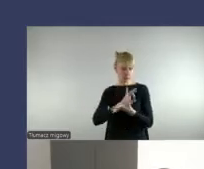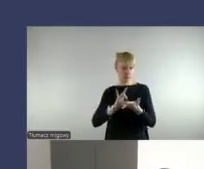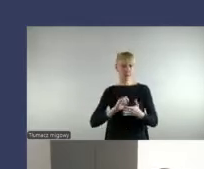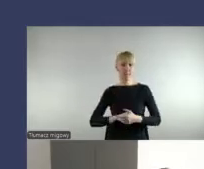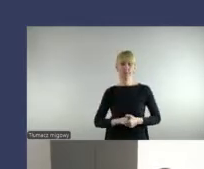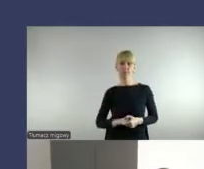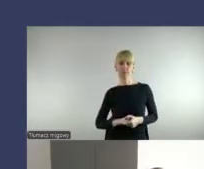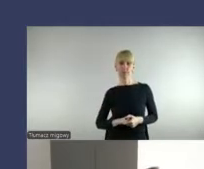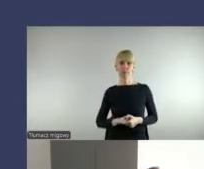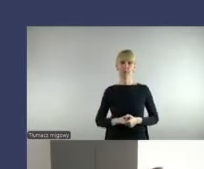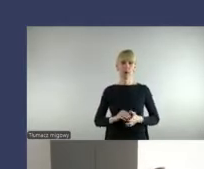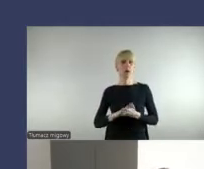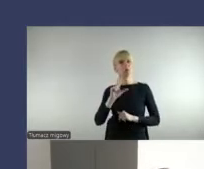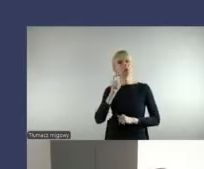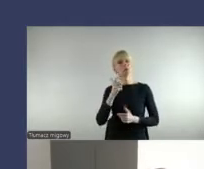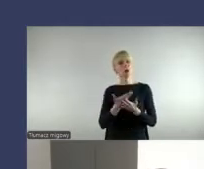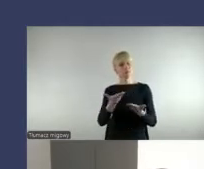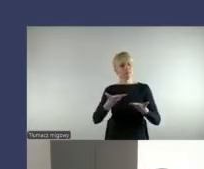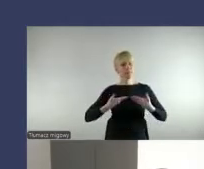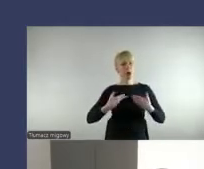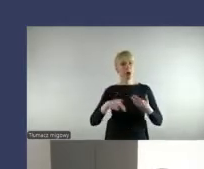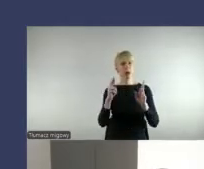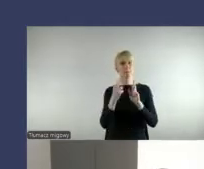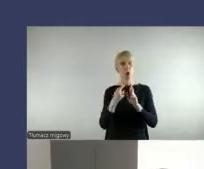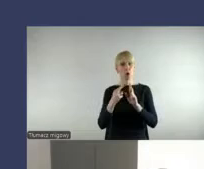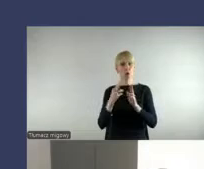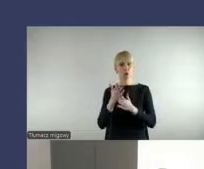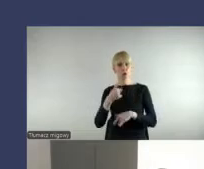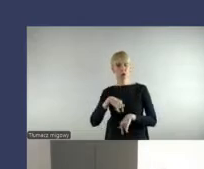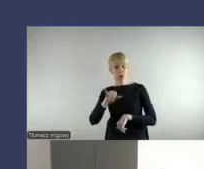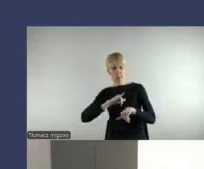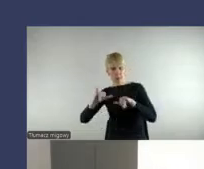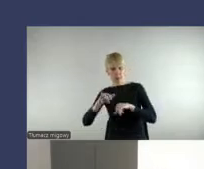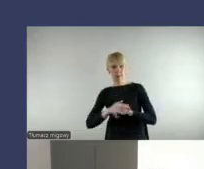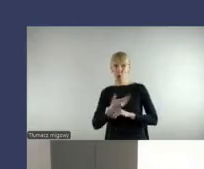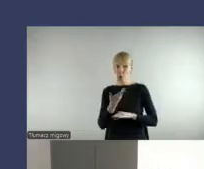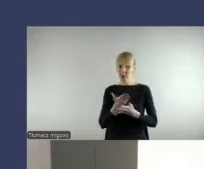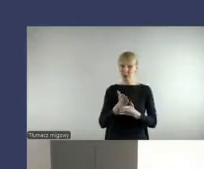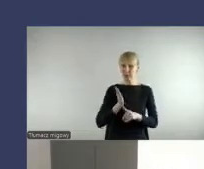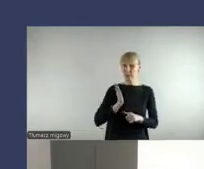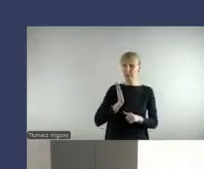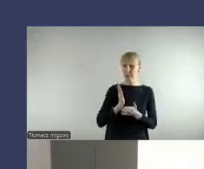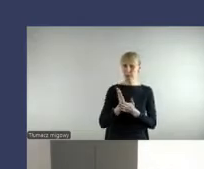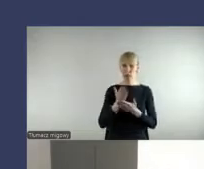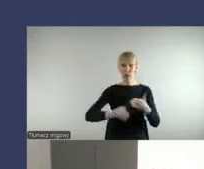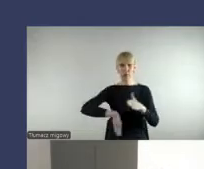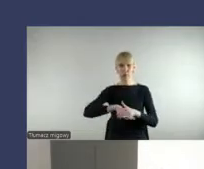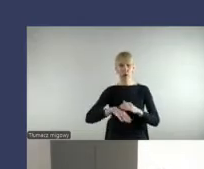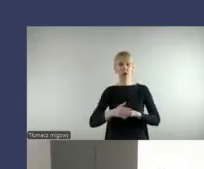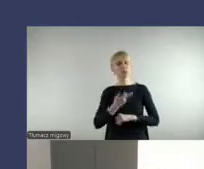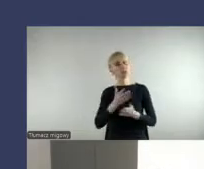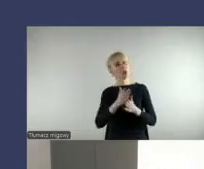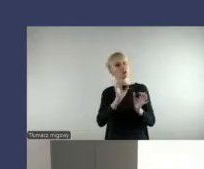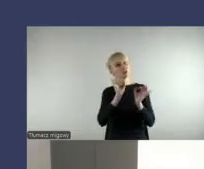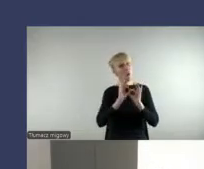transport of the municipality that needs them. What does this agreement offer us from a local government perspective? In the first place,